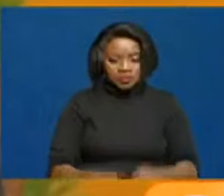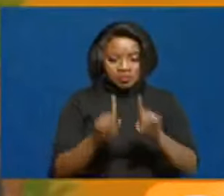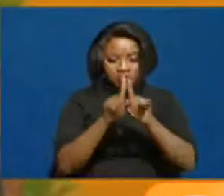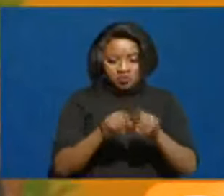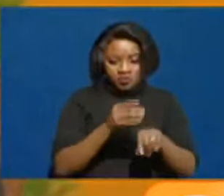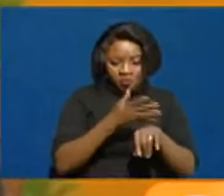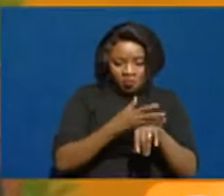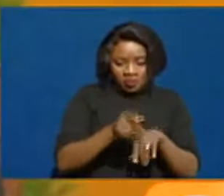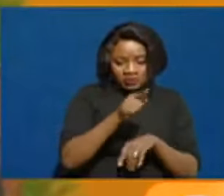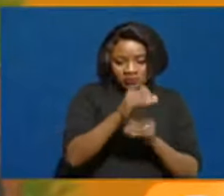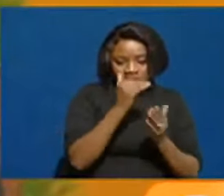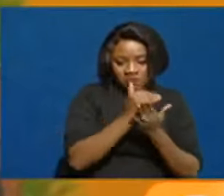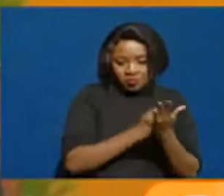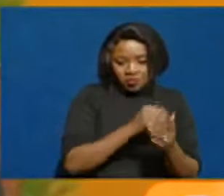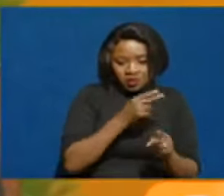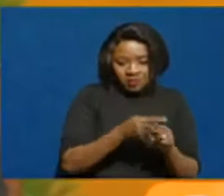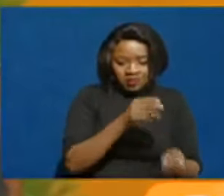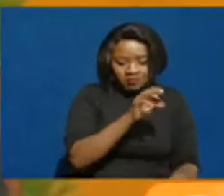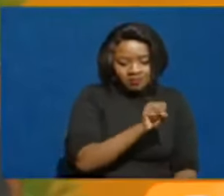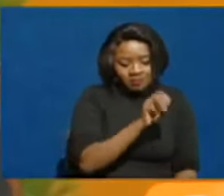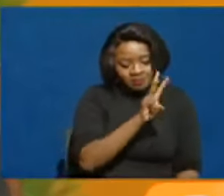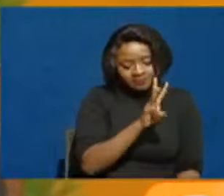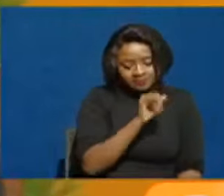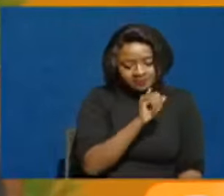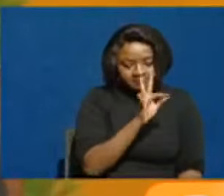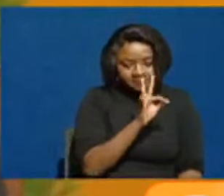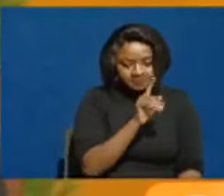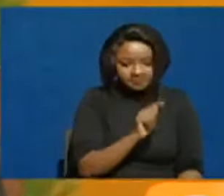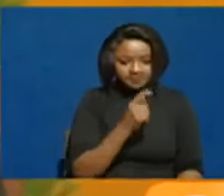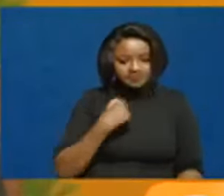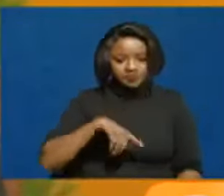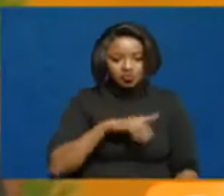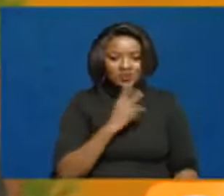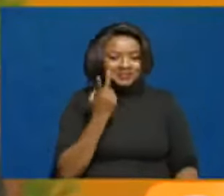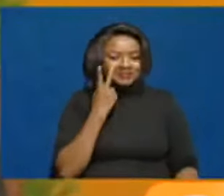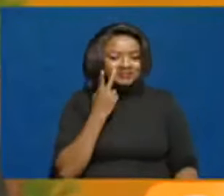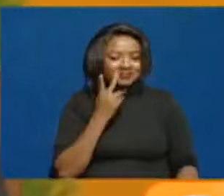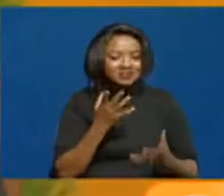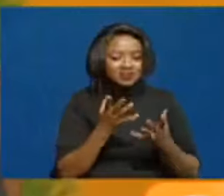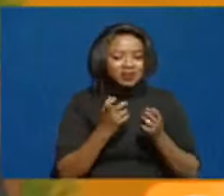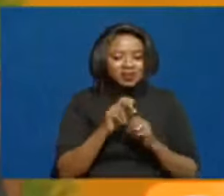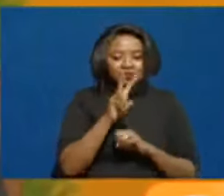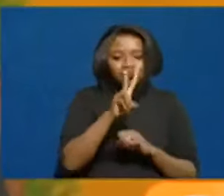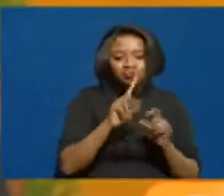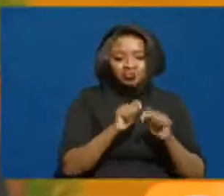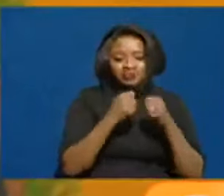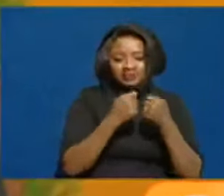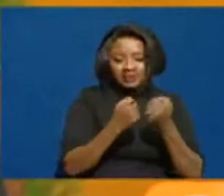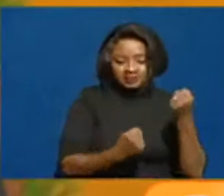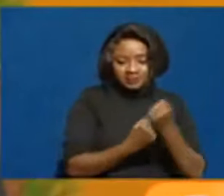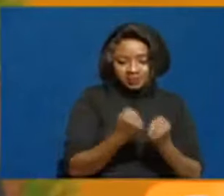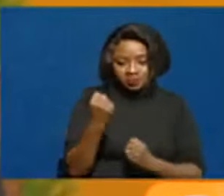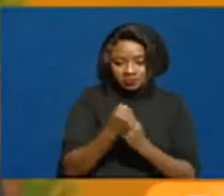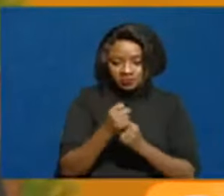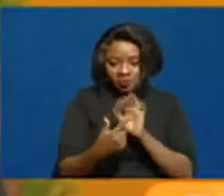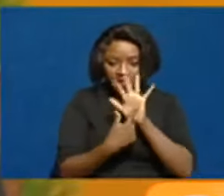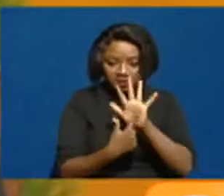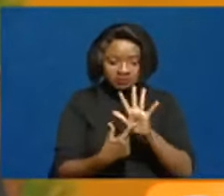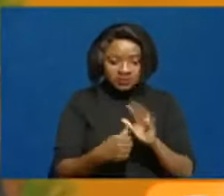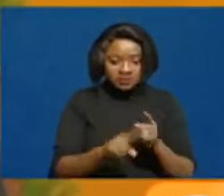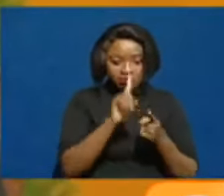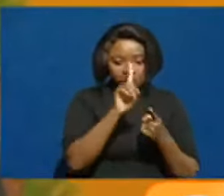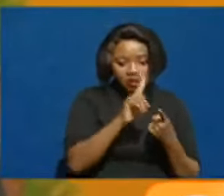called SWIFT, we are looking at doing two types of support. So one is to